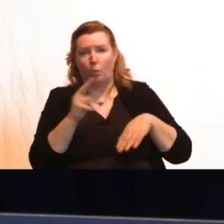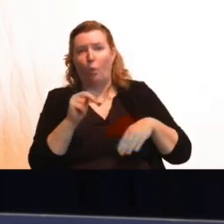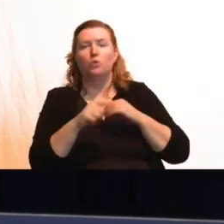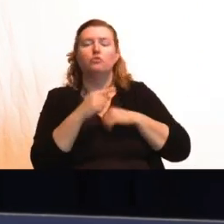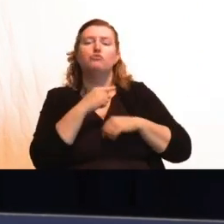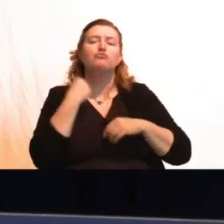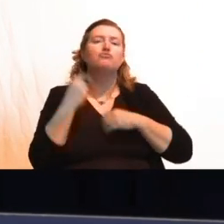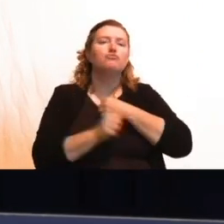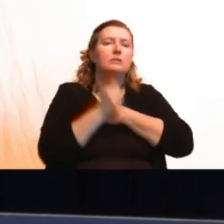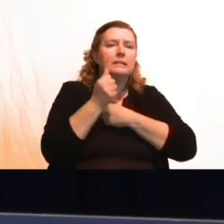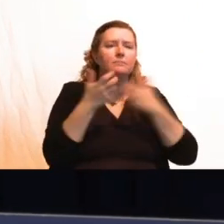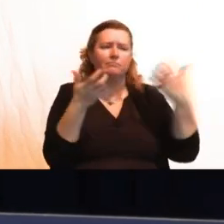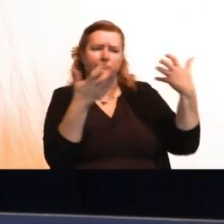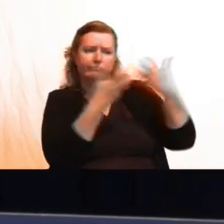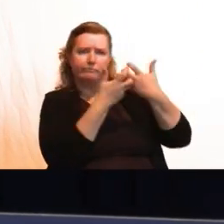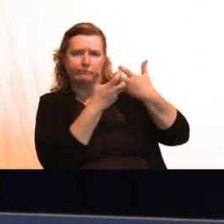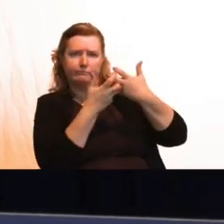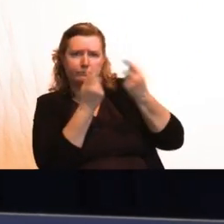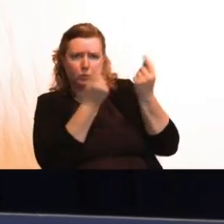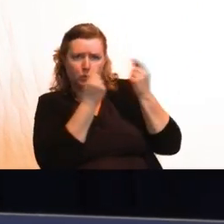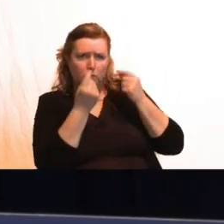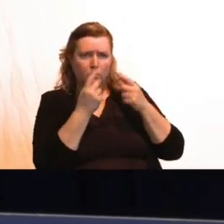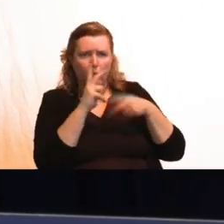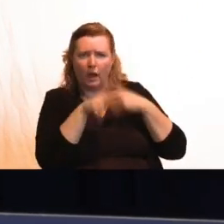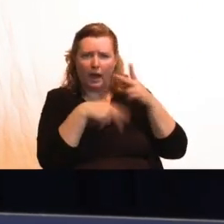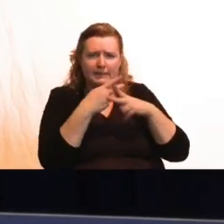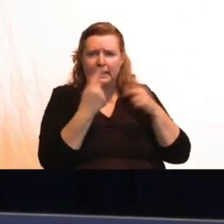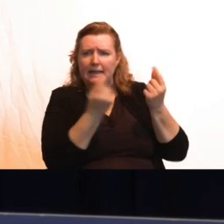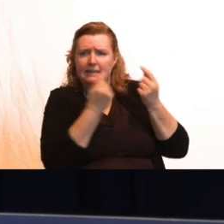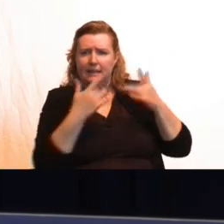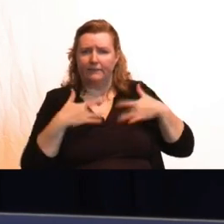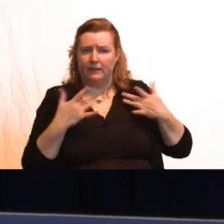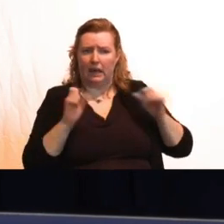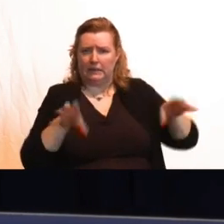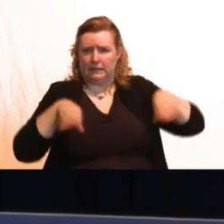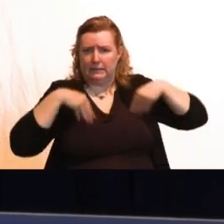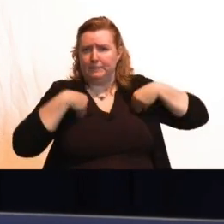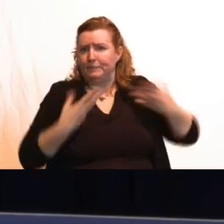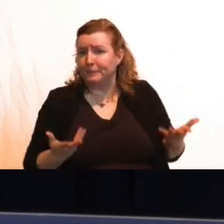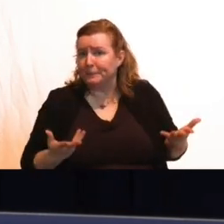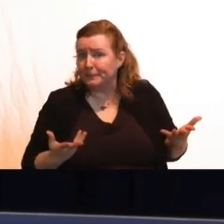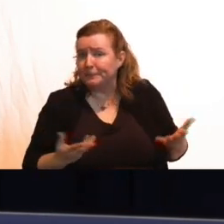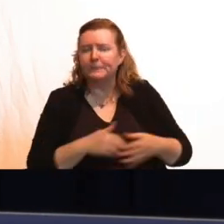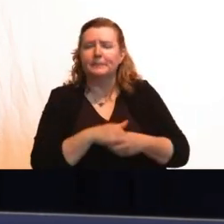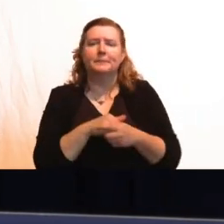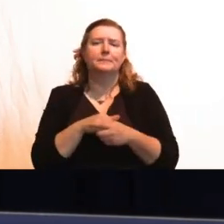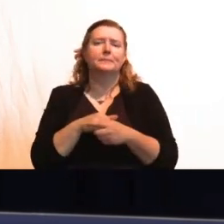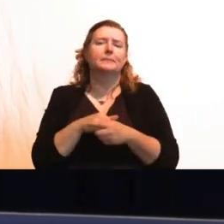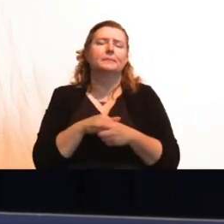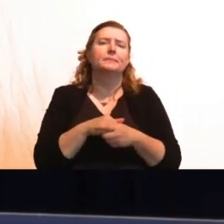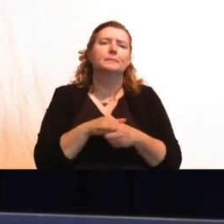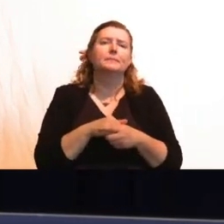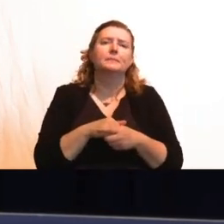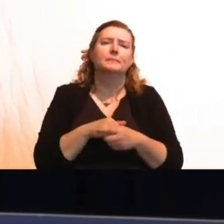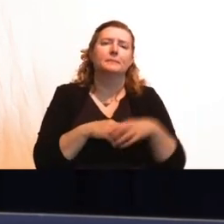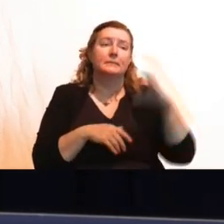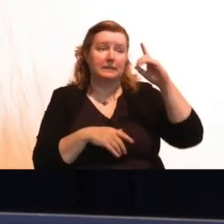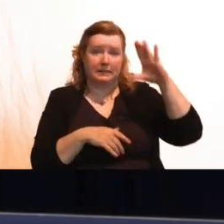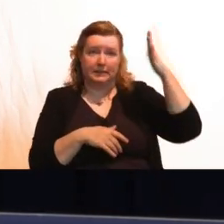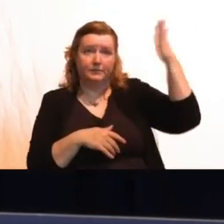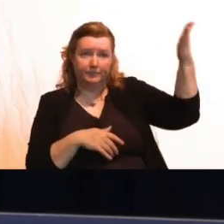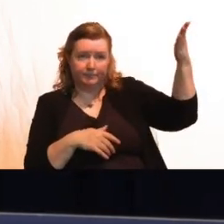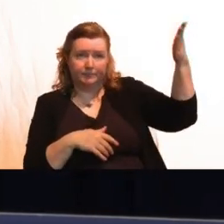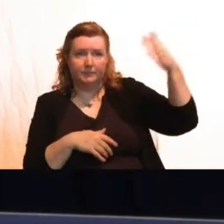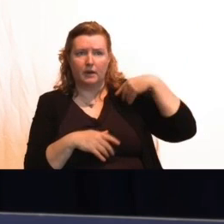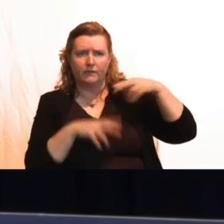using COVID community levels. With the CDC, we will continue to monitor the capacity of our healthcare system as